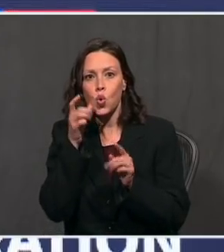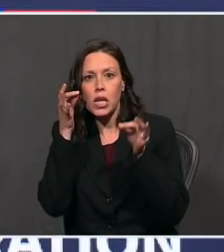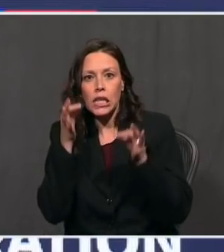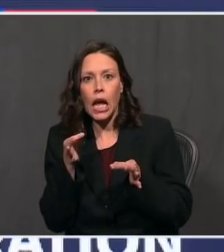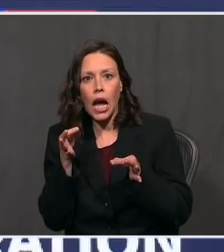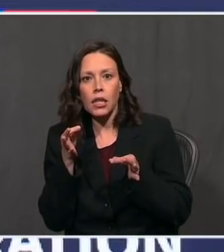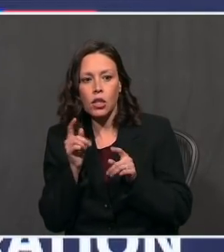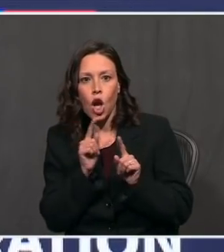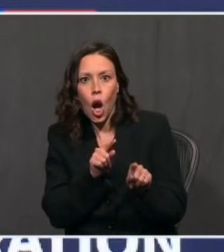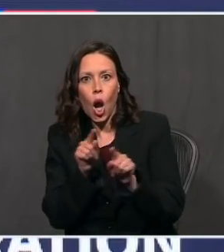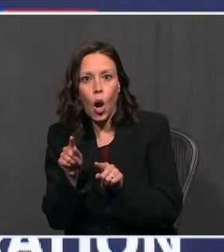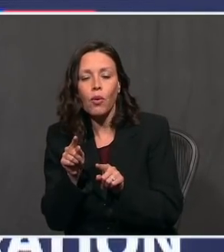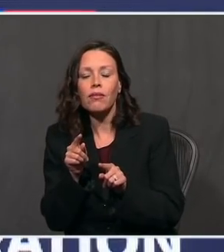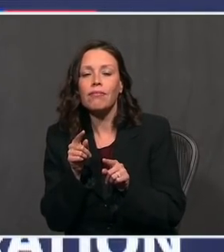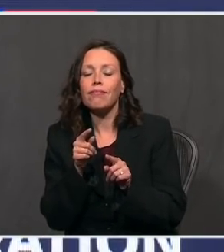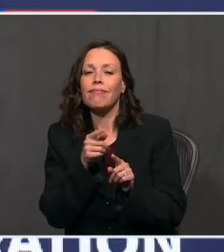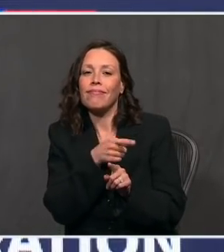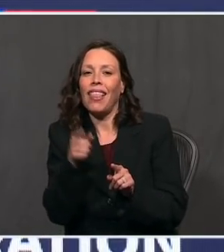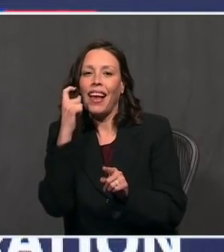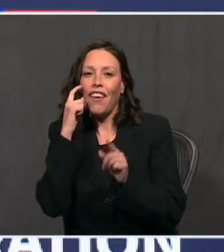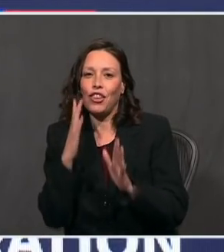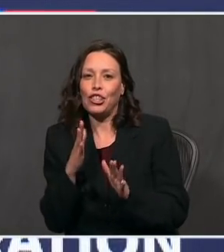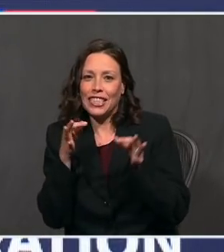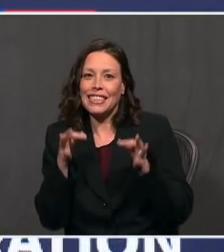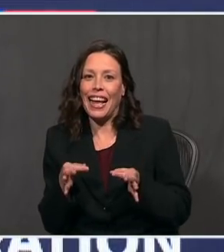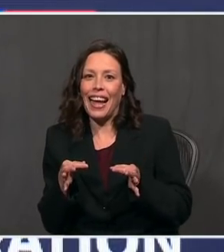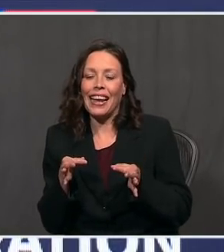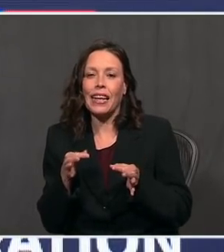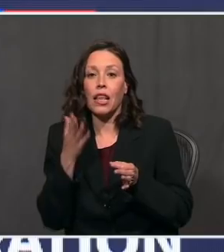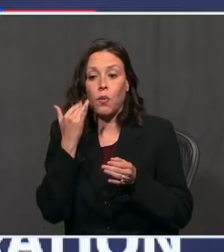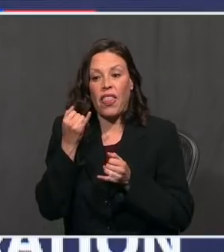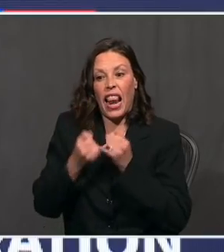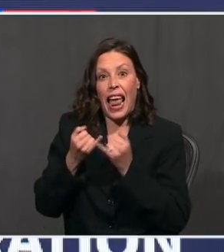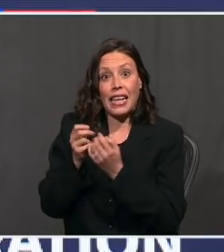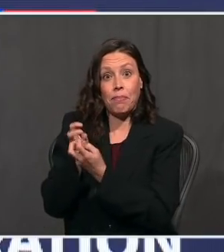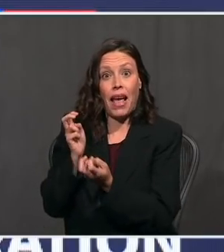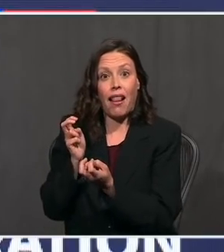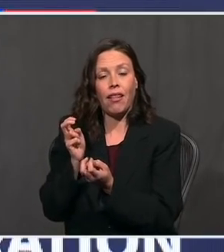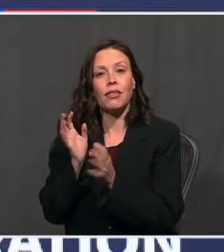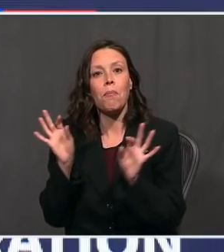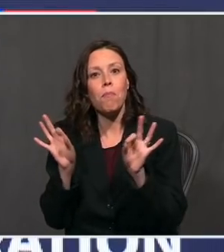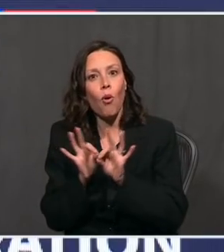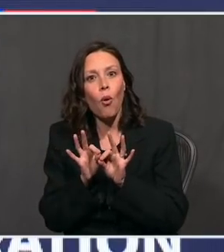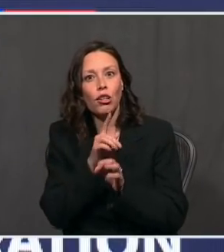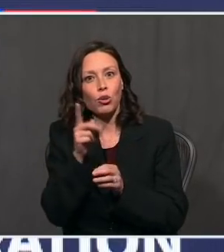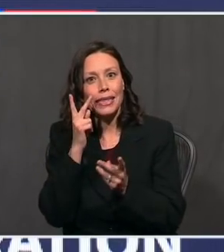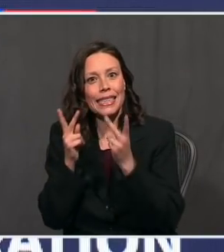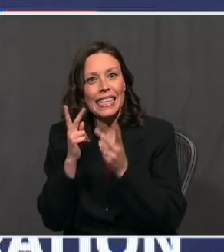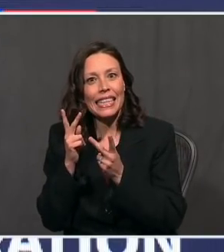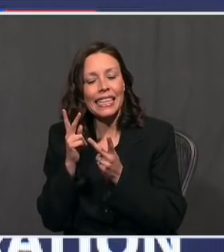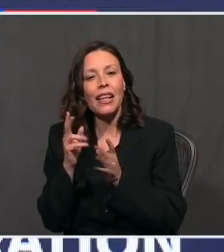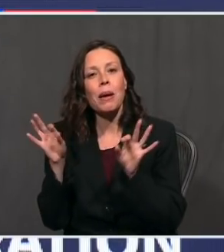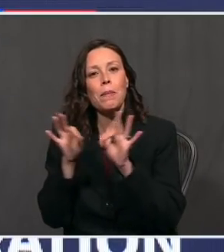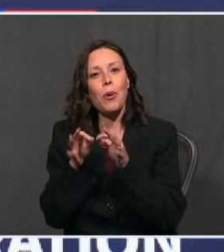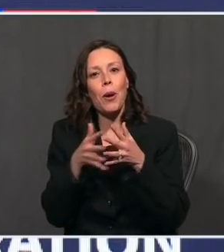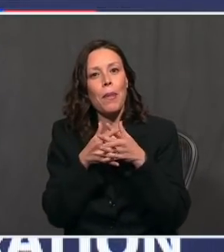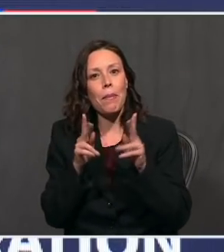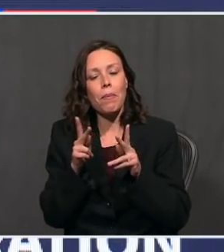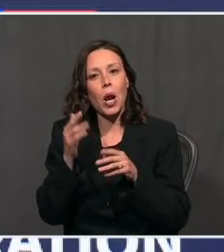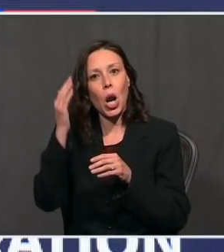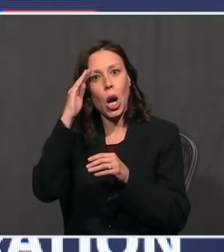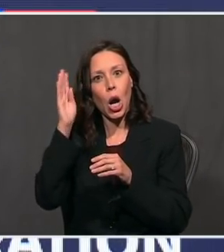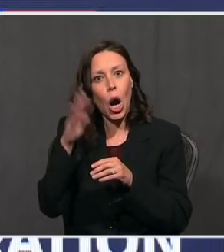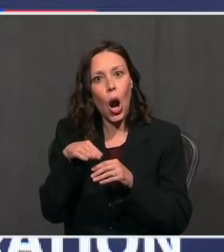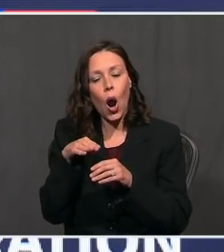are distributed is up to governors. And that's why the final panel today was so important. It's important for the American people to know